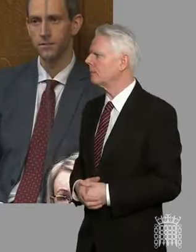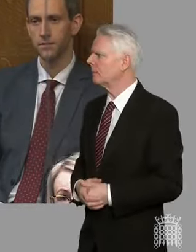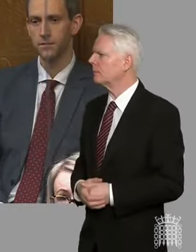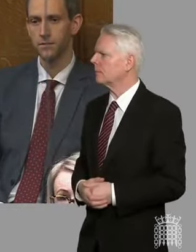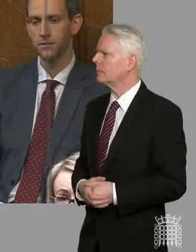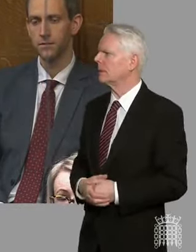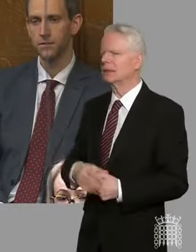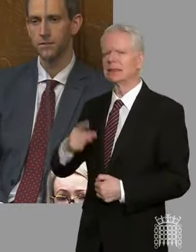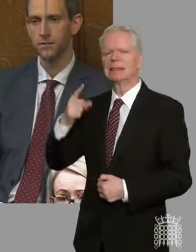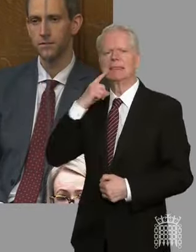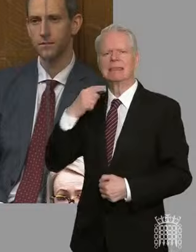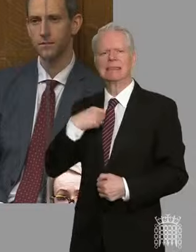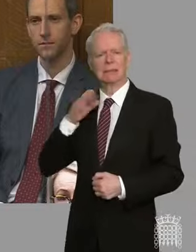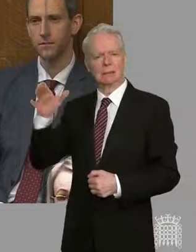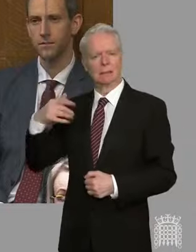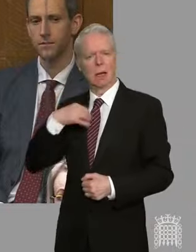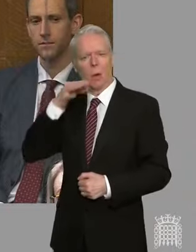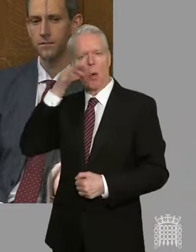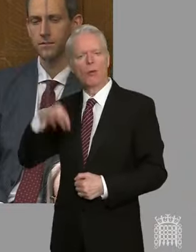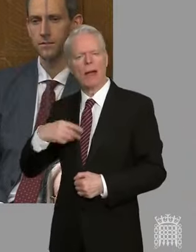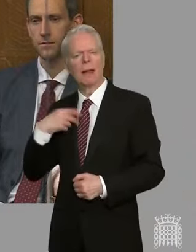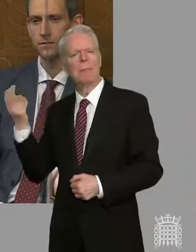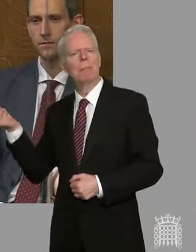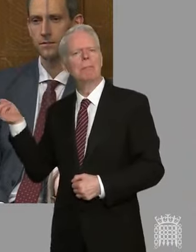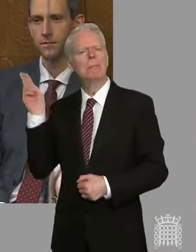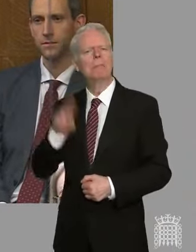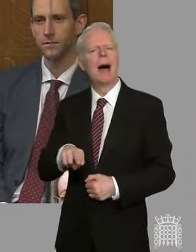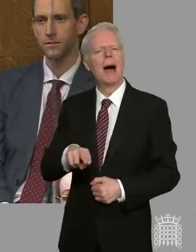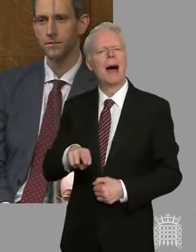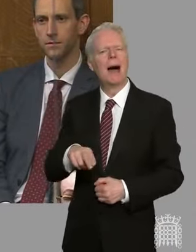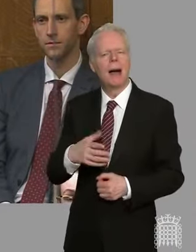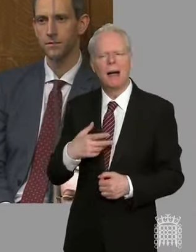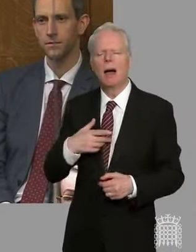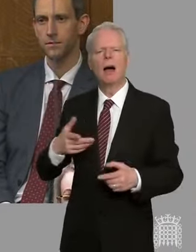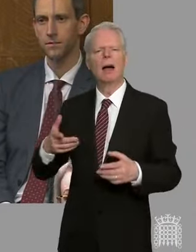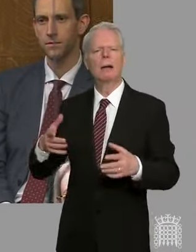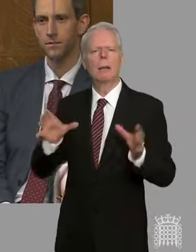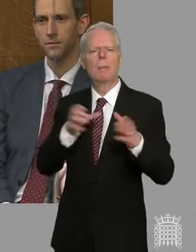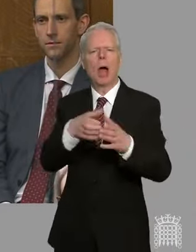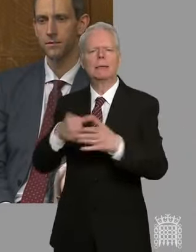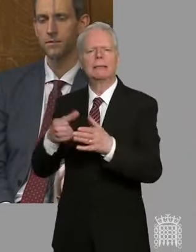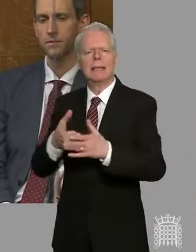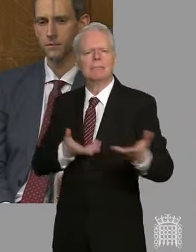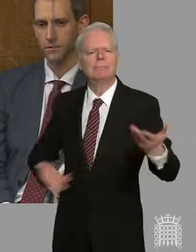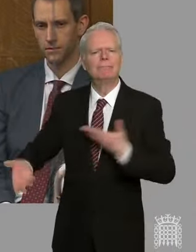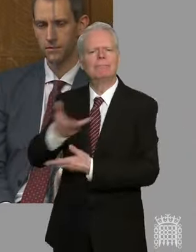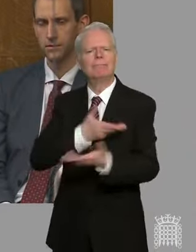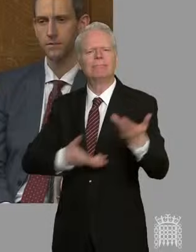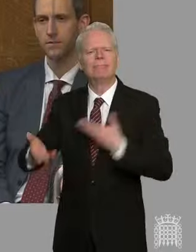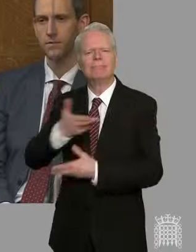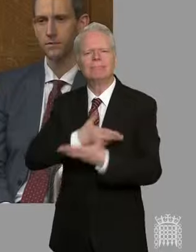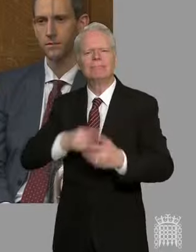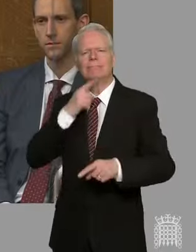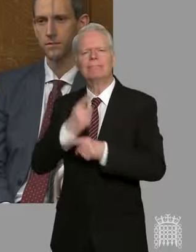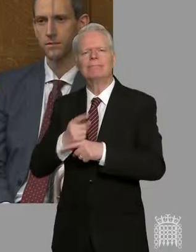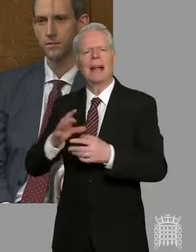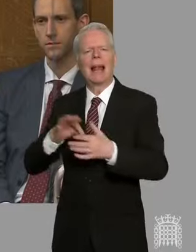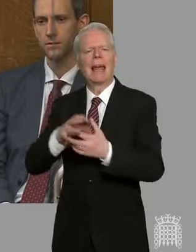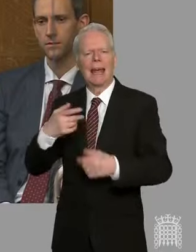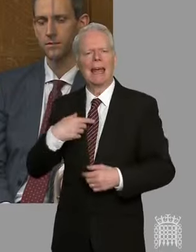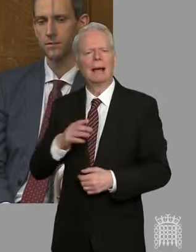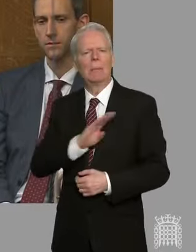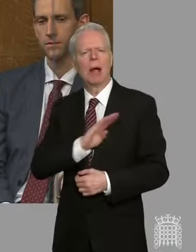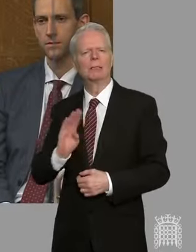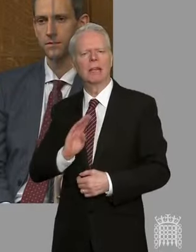our partnership, and they want us to know that they can overcome the Russian invasion because they must. Does the Prime Minister agree with me that alongside our welcome